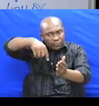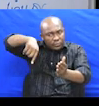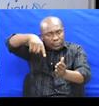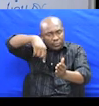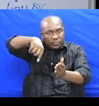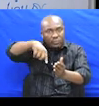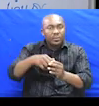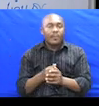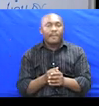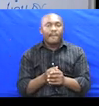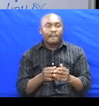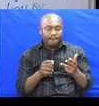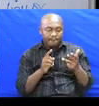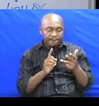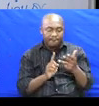harbors,